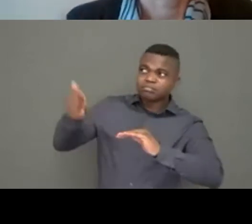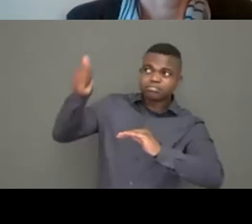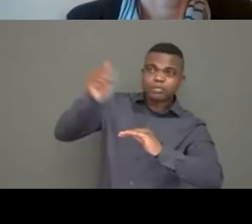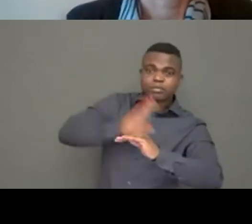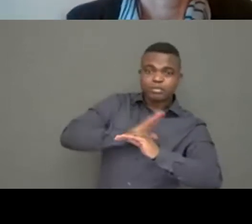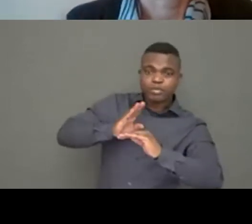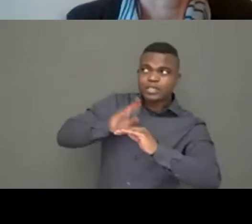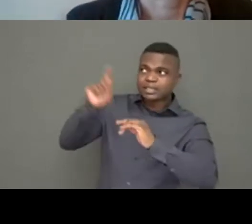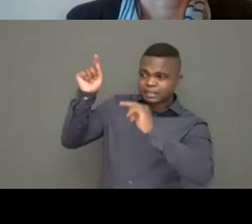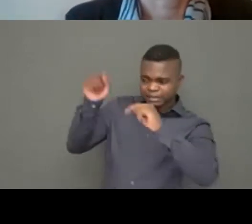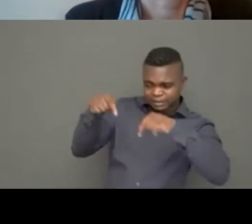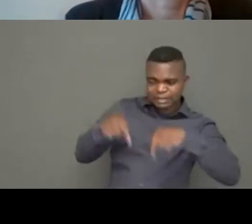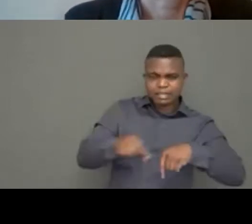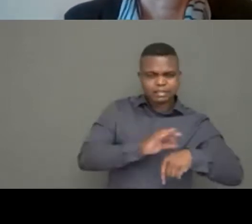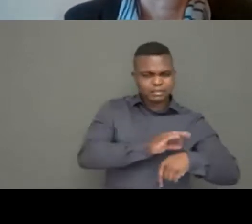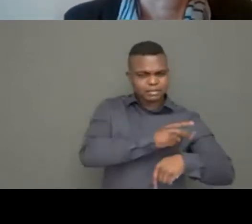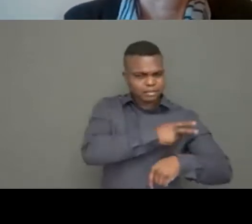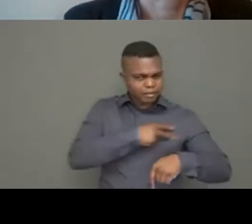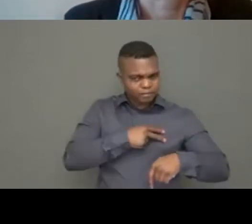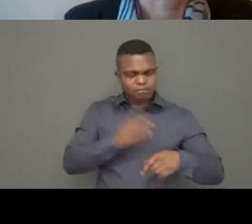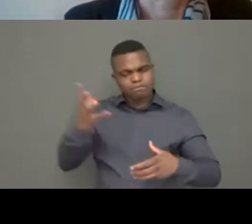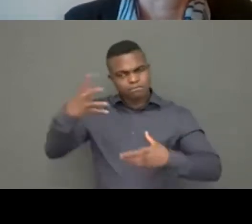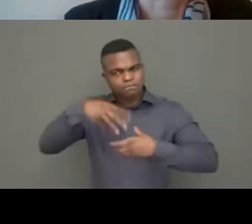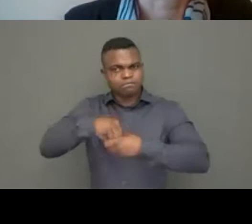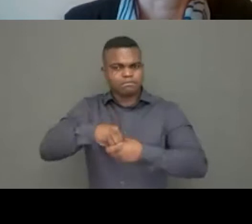reviewing of all our policies in